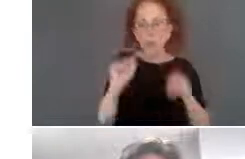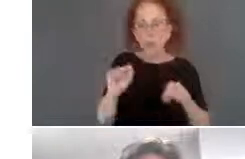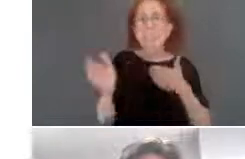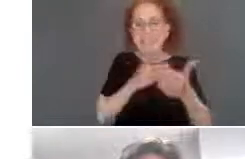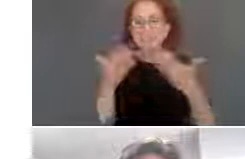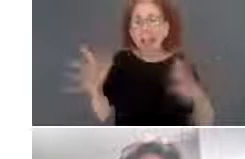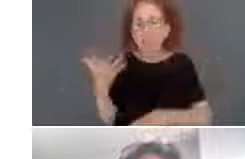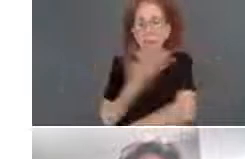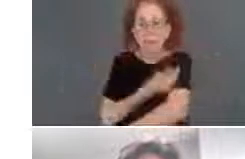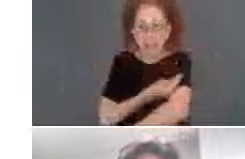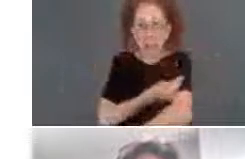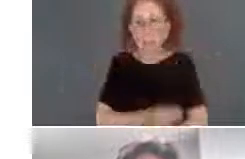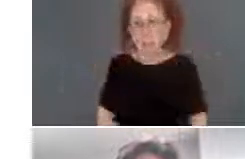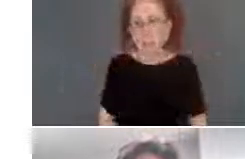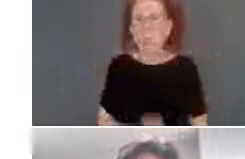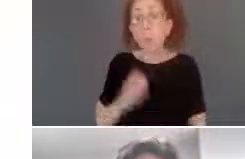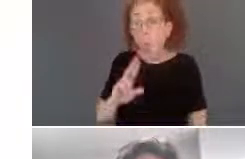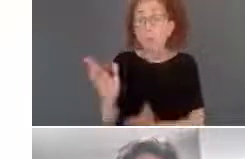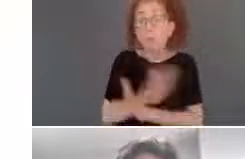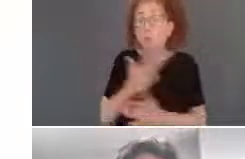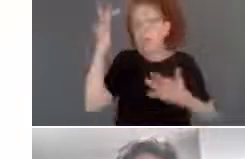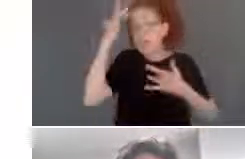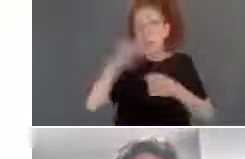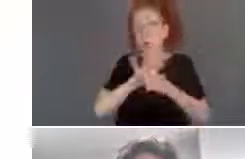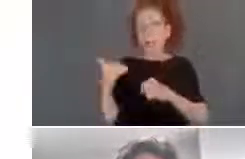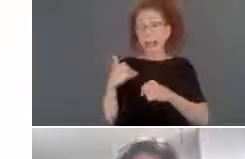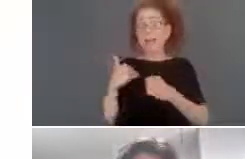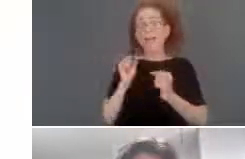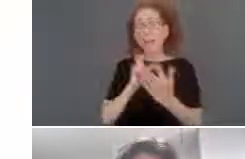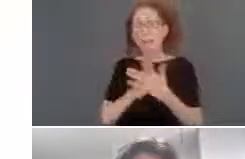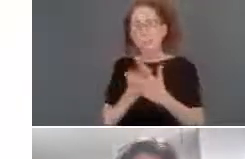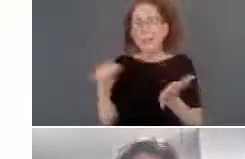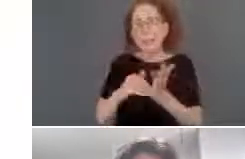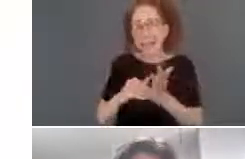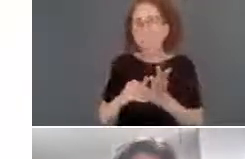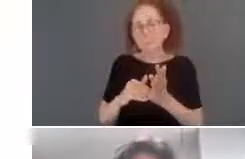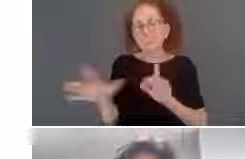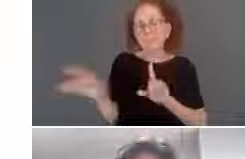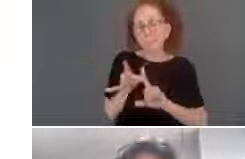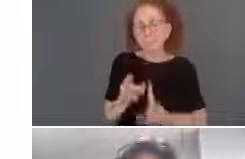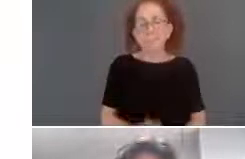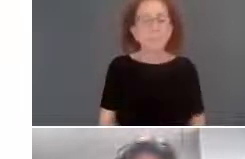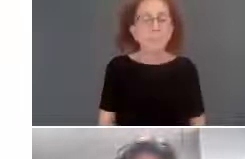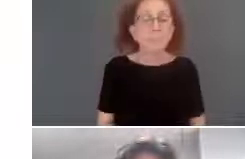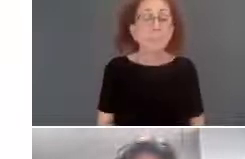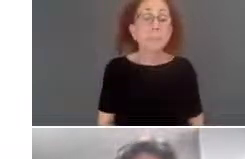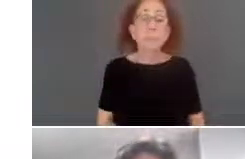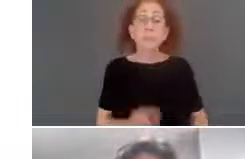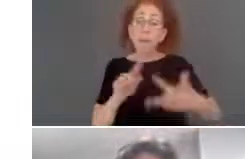or previous infection with one of these variants. Most of the ones we've seen have